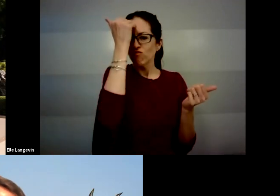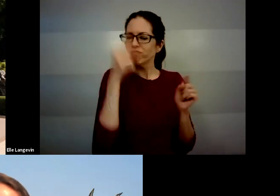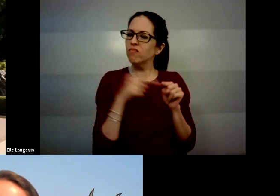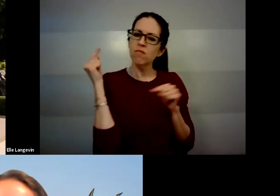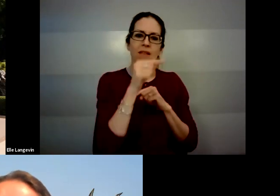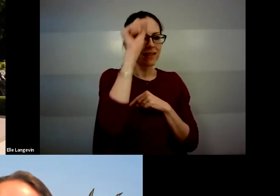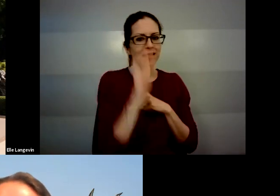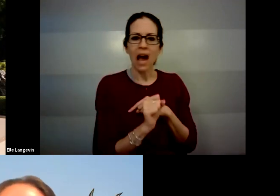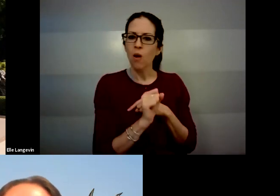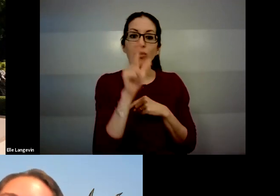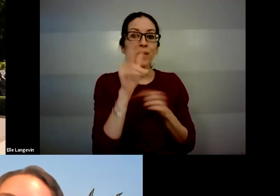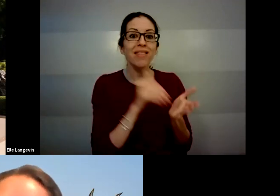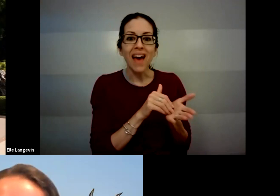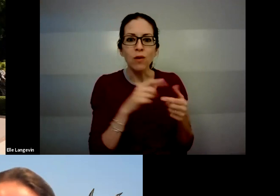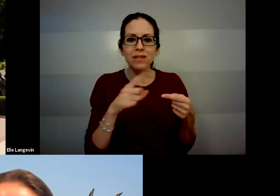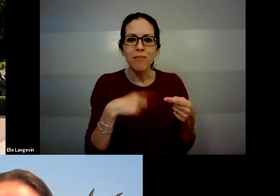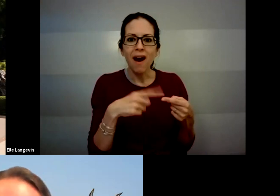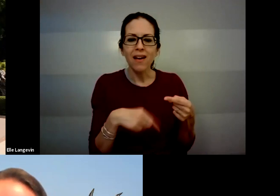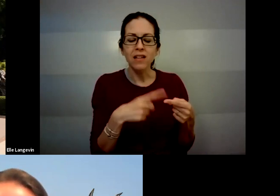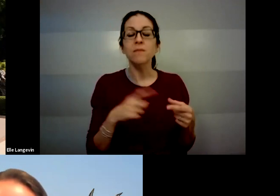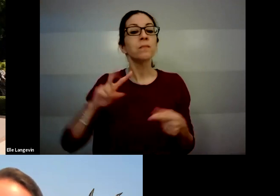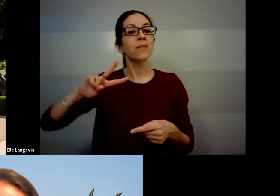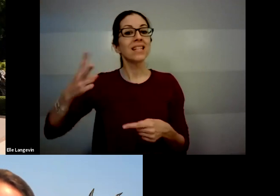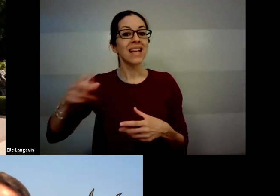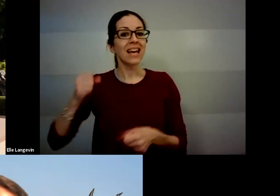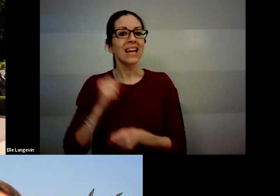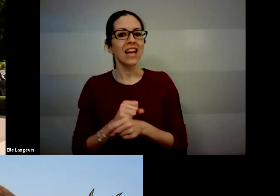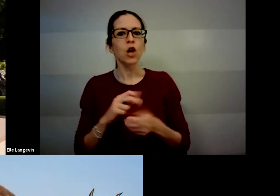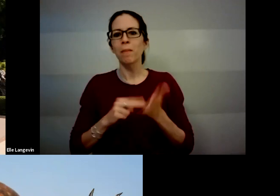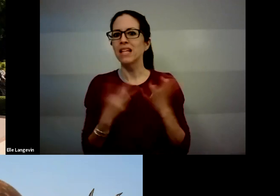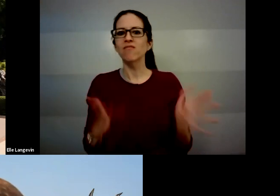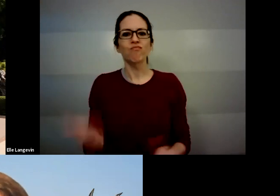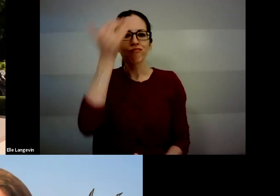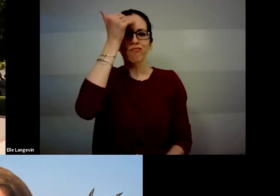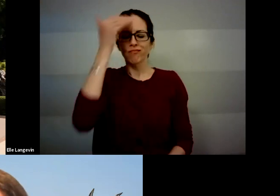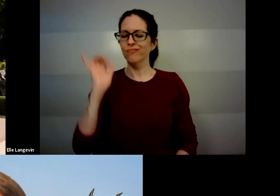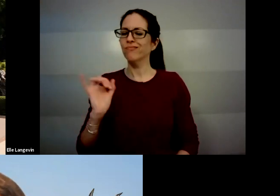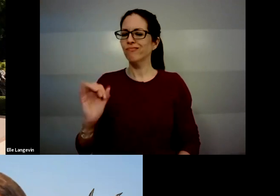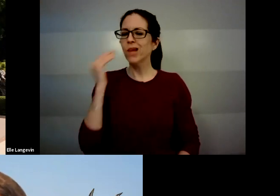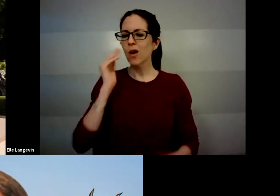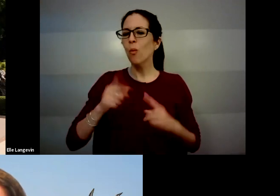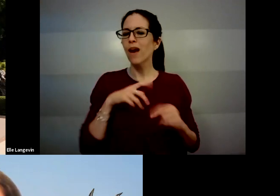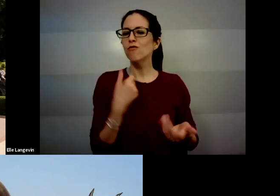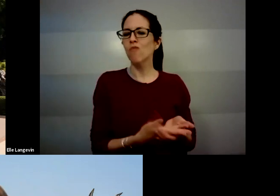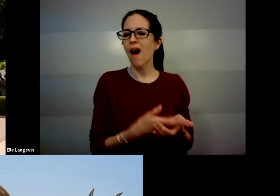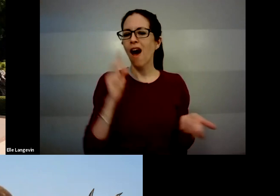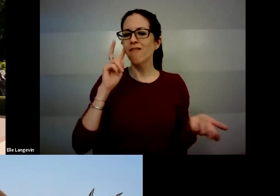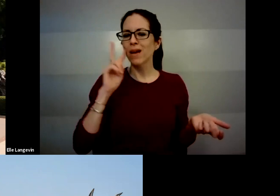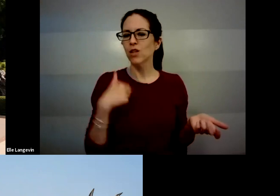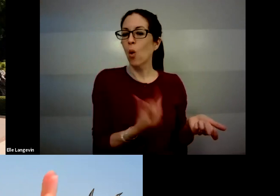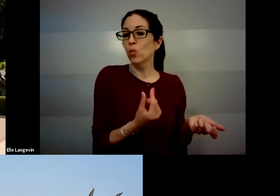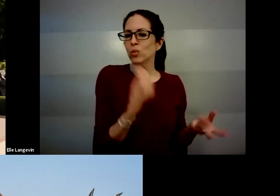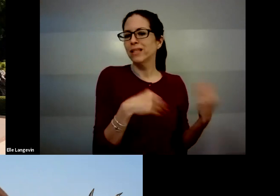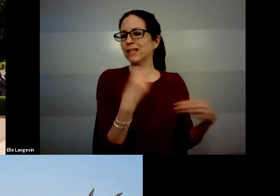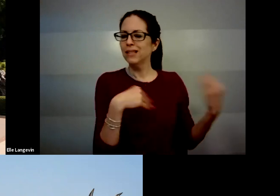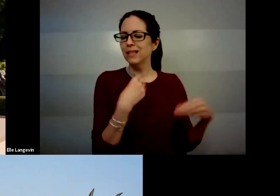3,000 miles. And then the second year, then they have some knowledge, right? Then they know, when I get to the Gulf of Mexico, this is what I do. Like,